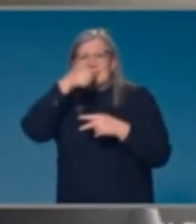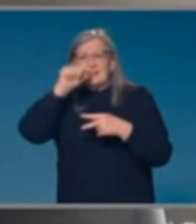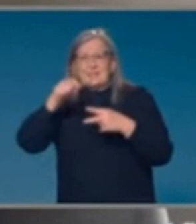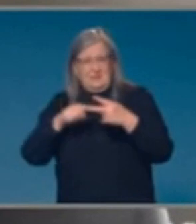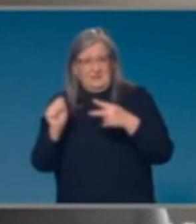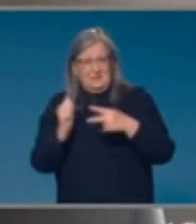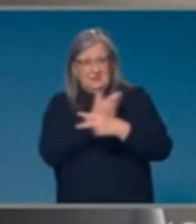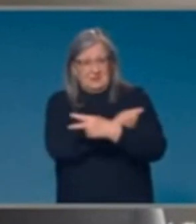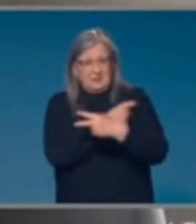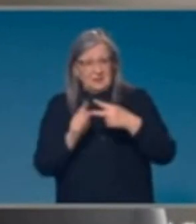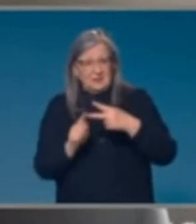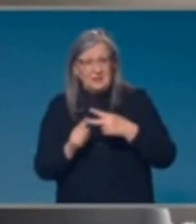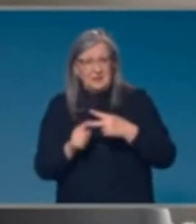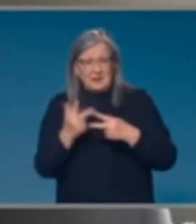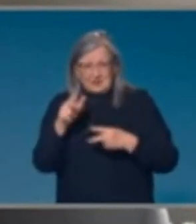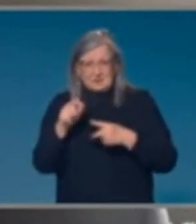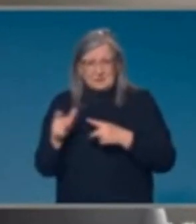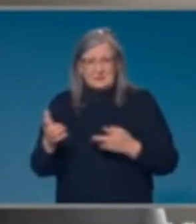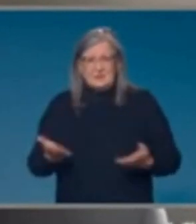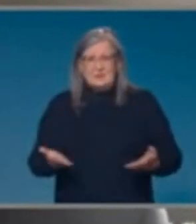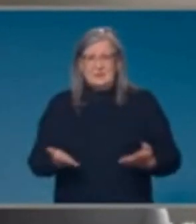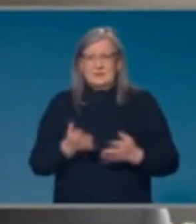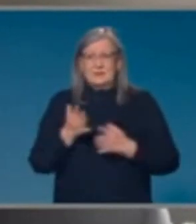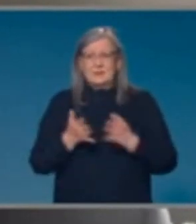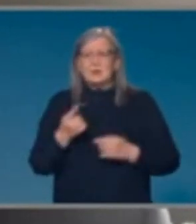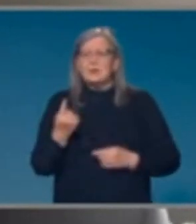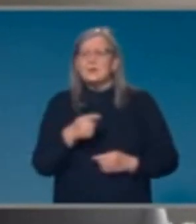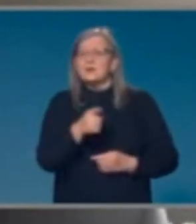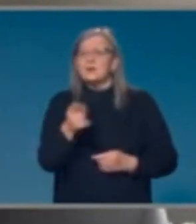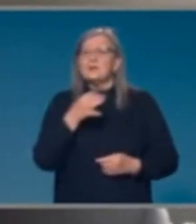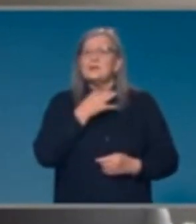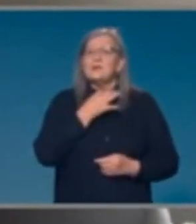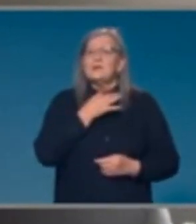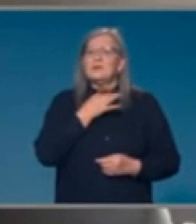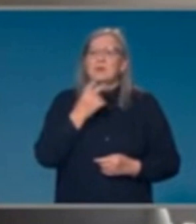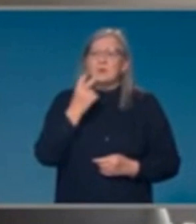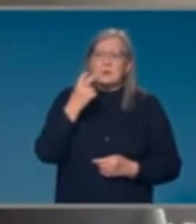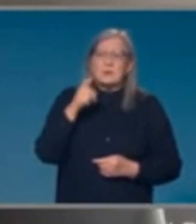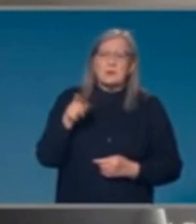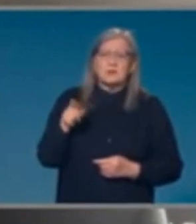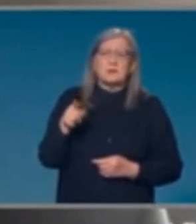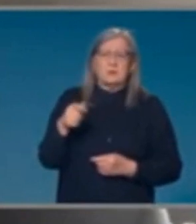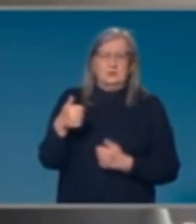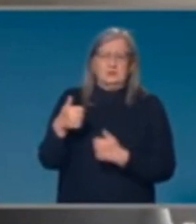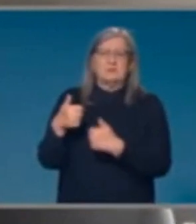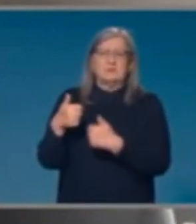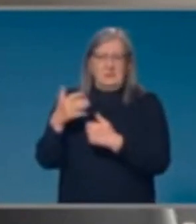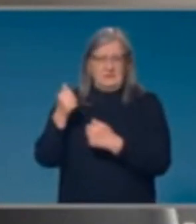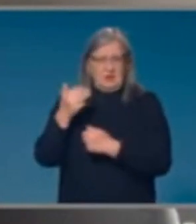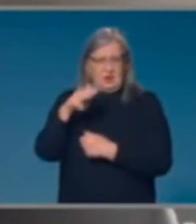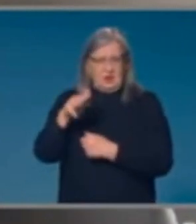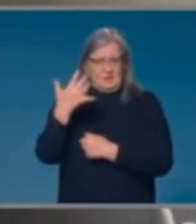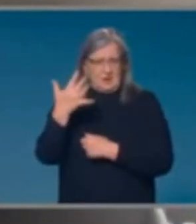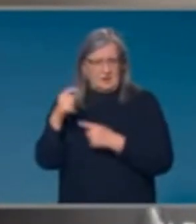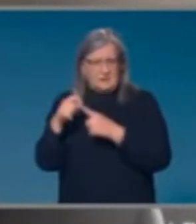So the most vulnerable cohort in the population has a 95% first and an 80%